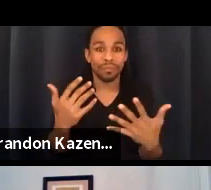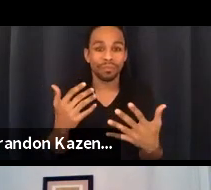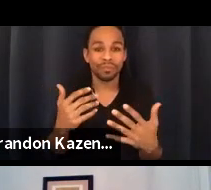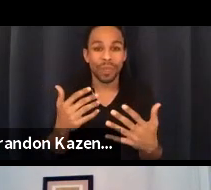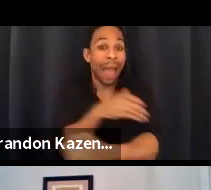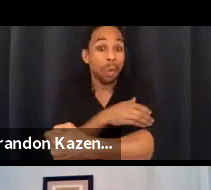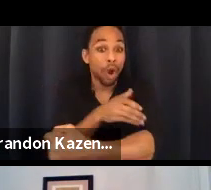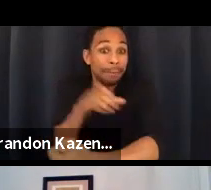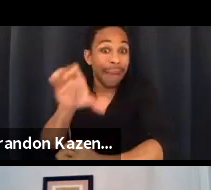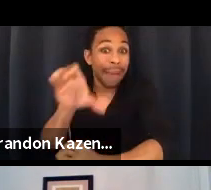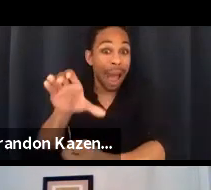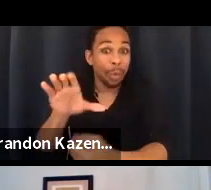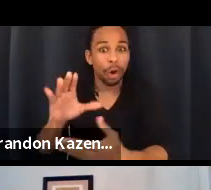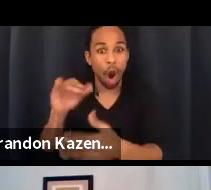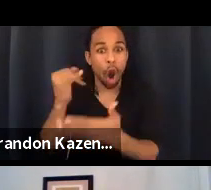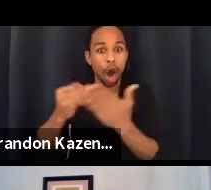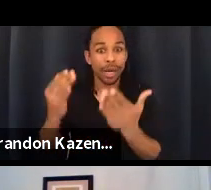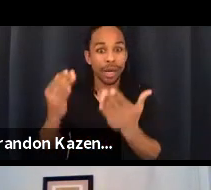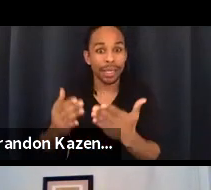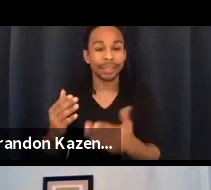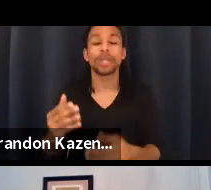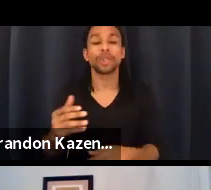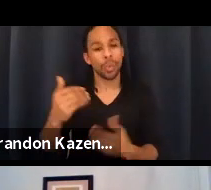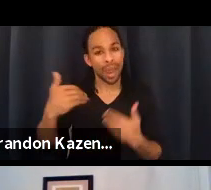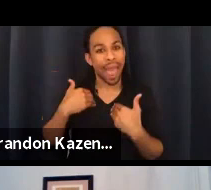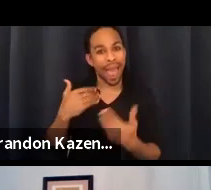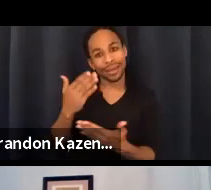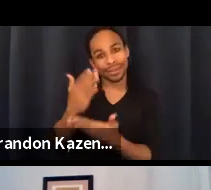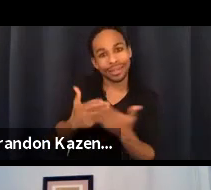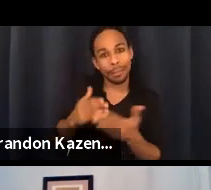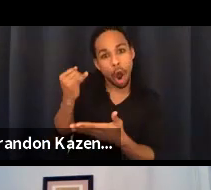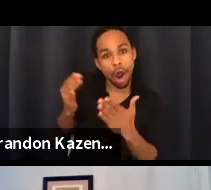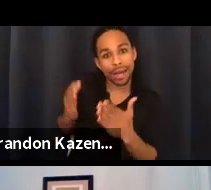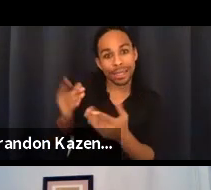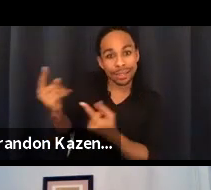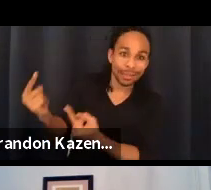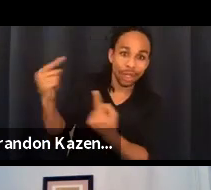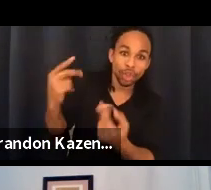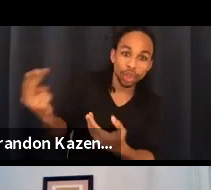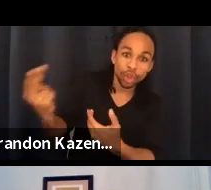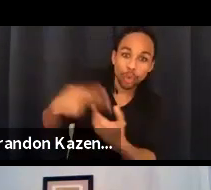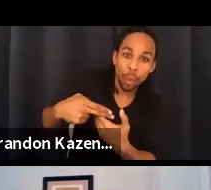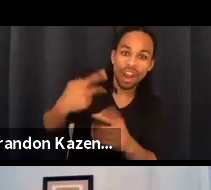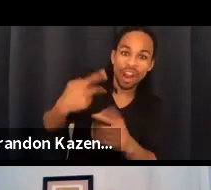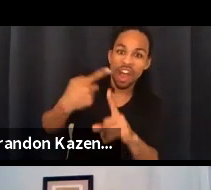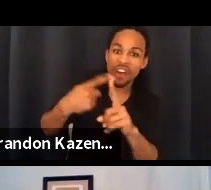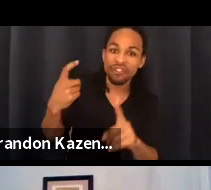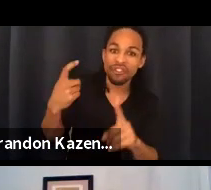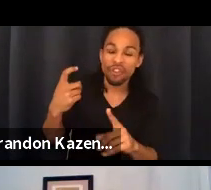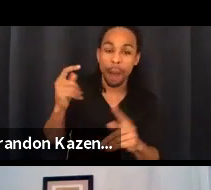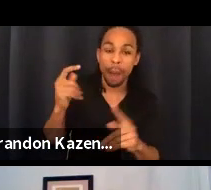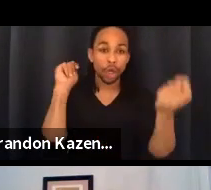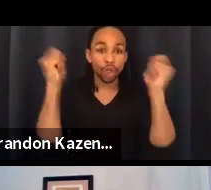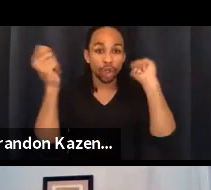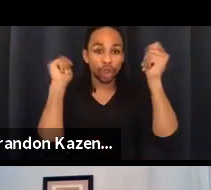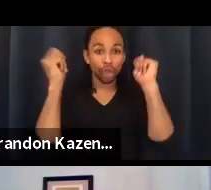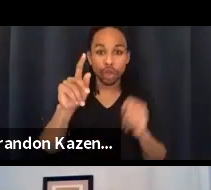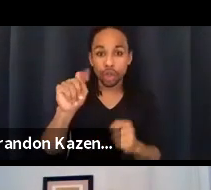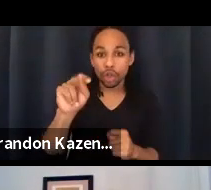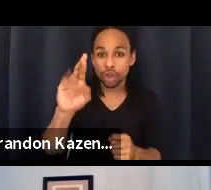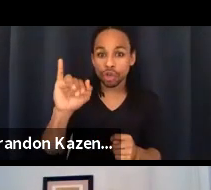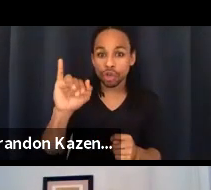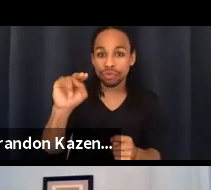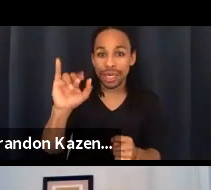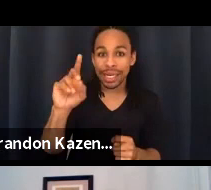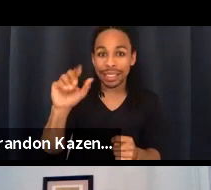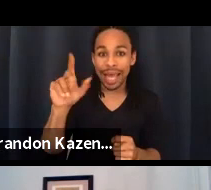those artists or how we take care of them while they were with us for the duration of the filmmaking process. And,